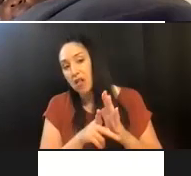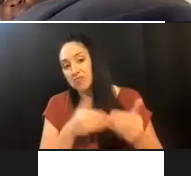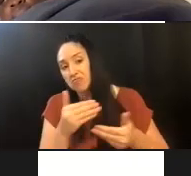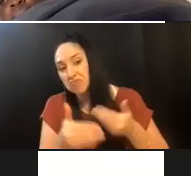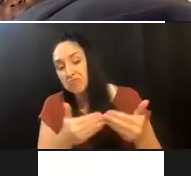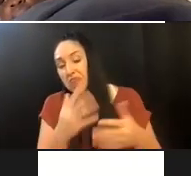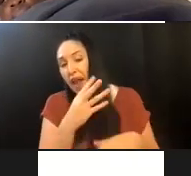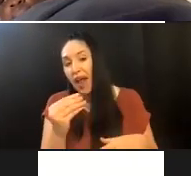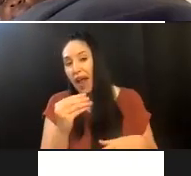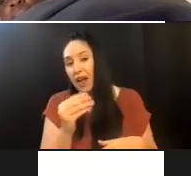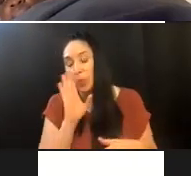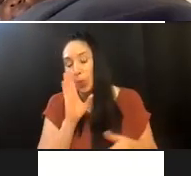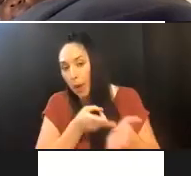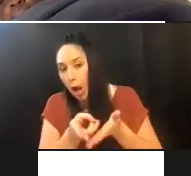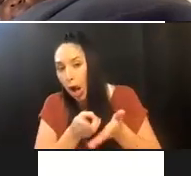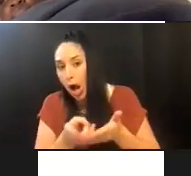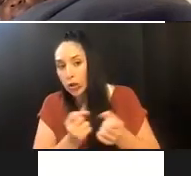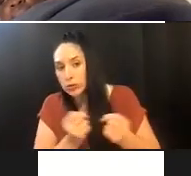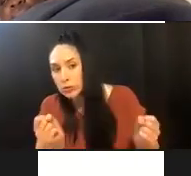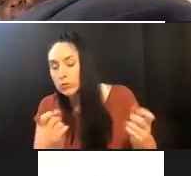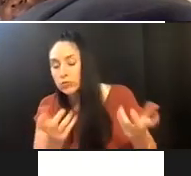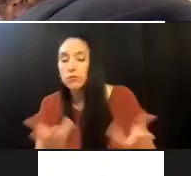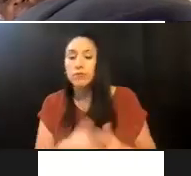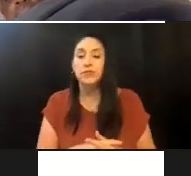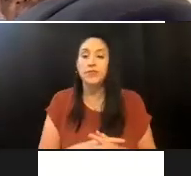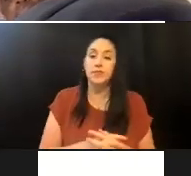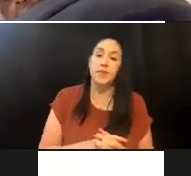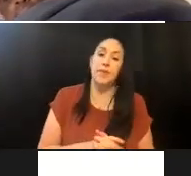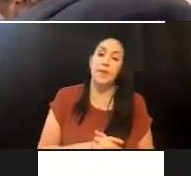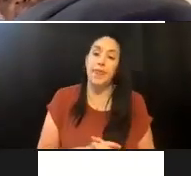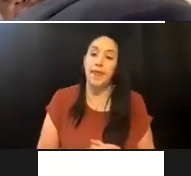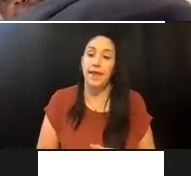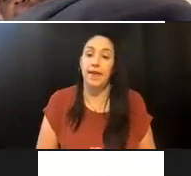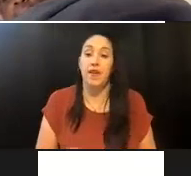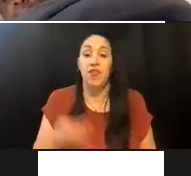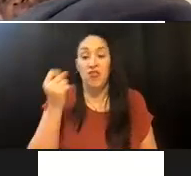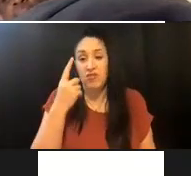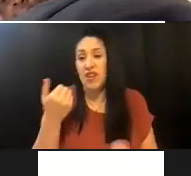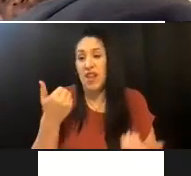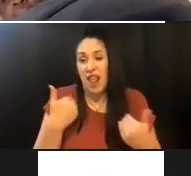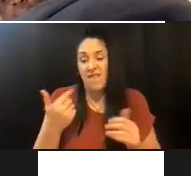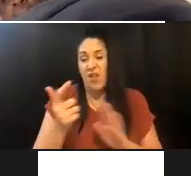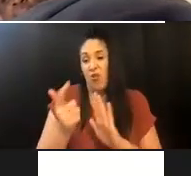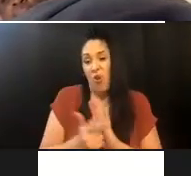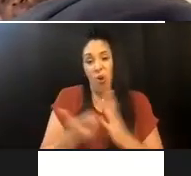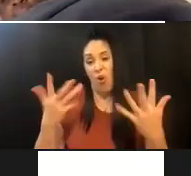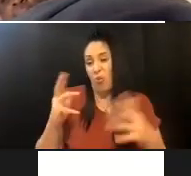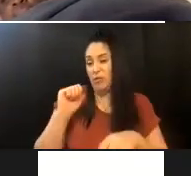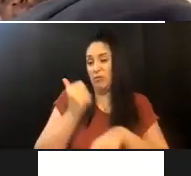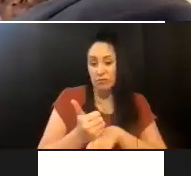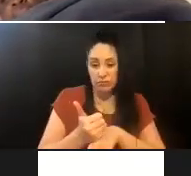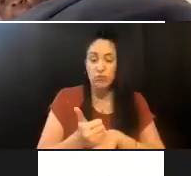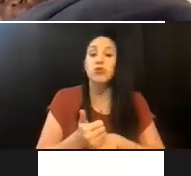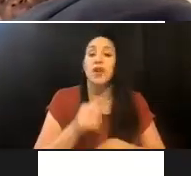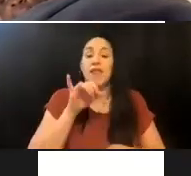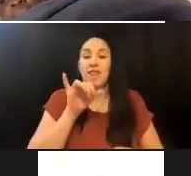Yes, they're working. There is protocols in place. Matter of fact, there's laws in place now that specifically limit how you're supposed to do